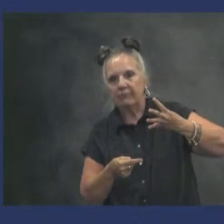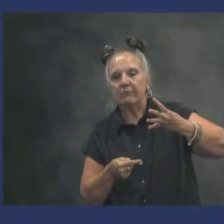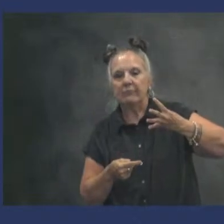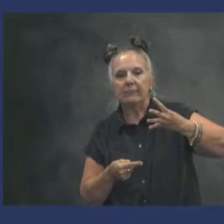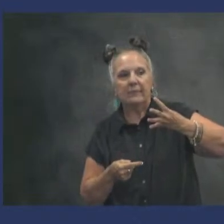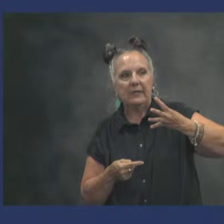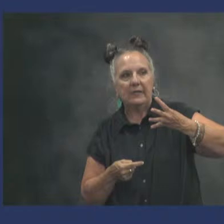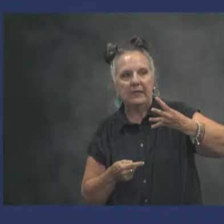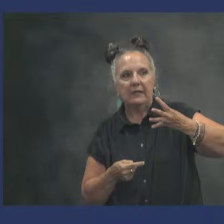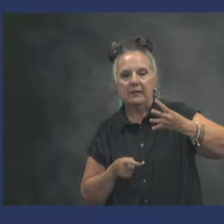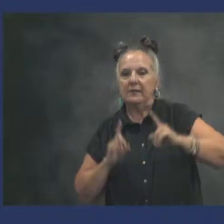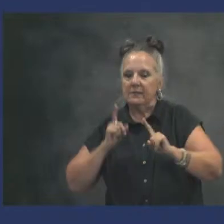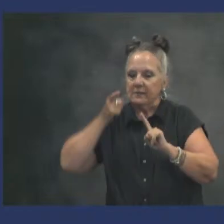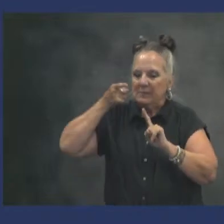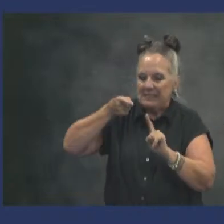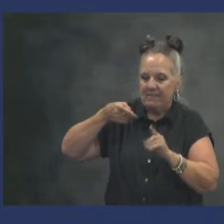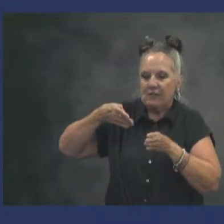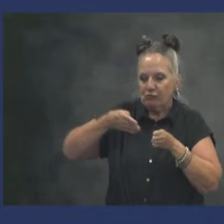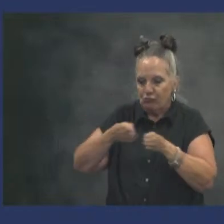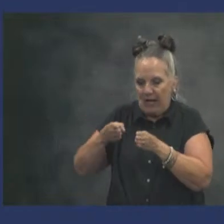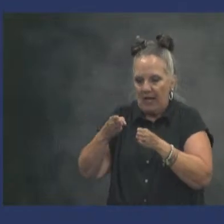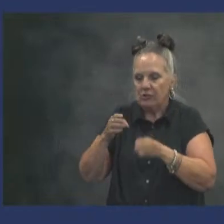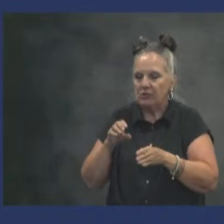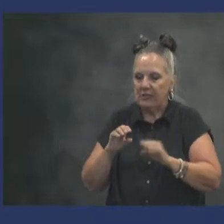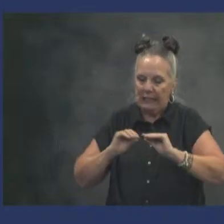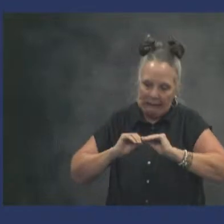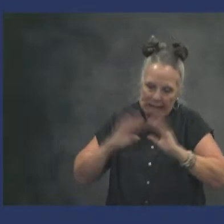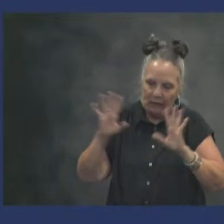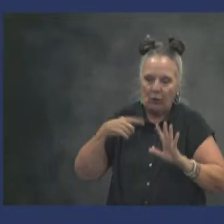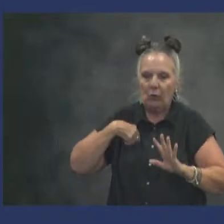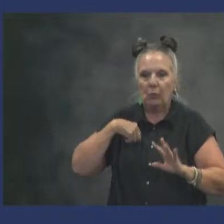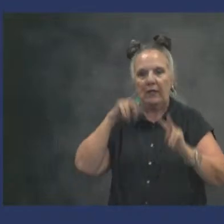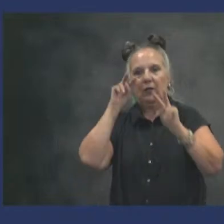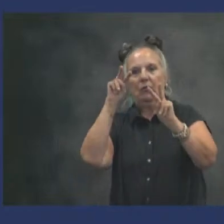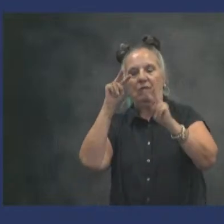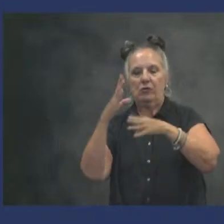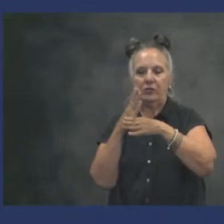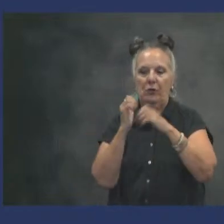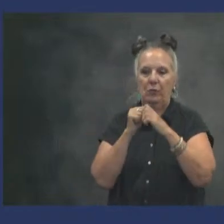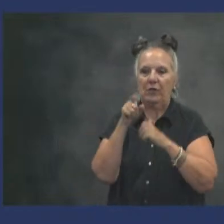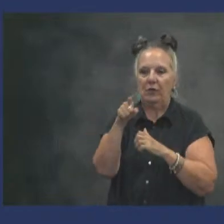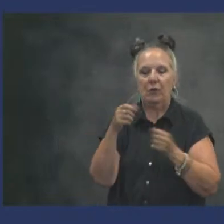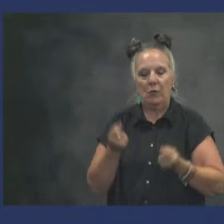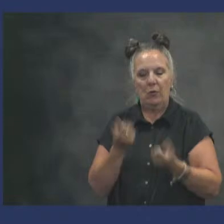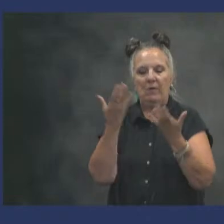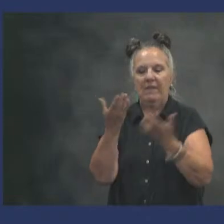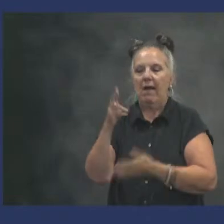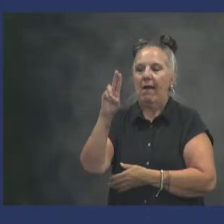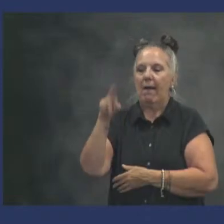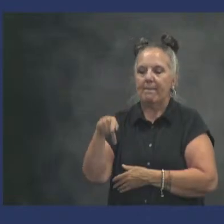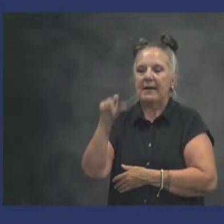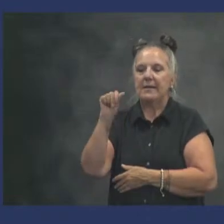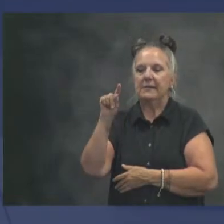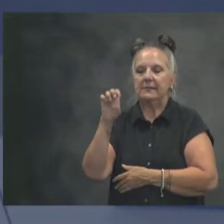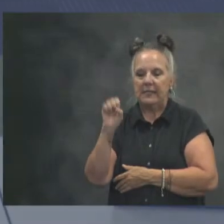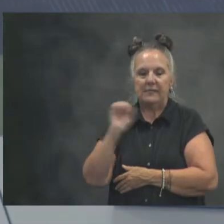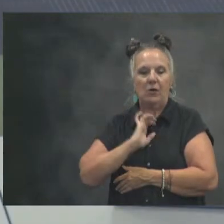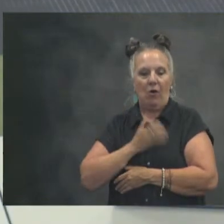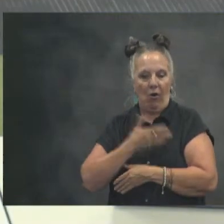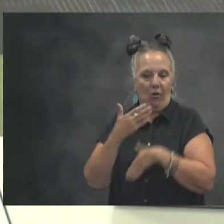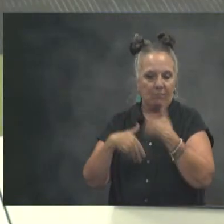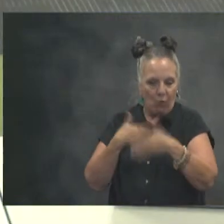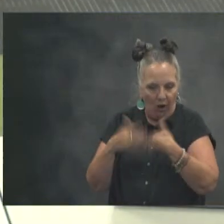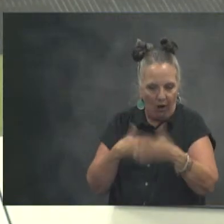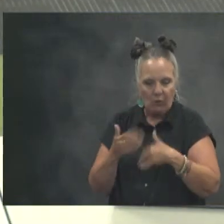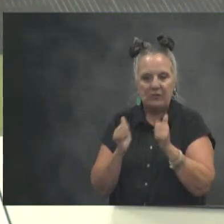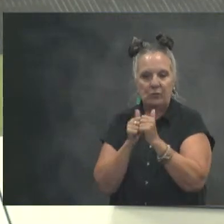measures, there are specific strategies that are outlined that we look forward to sharing with you as we provide updates on our progress